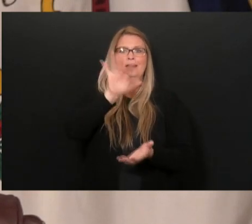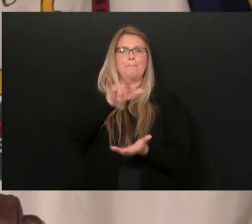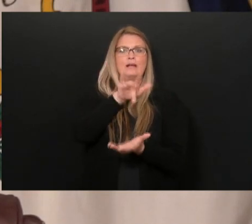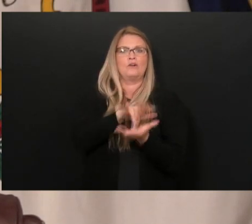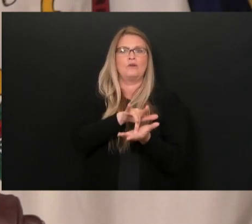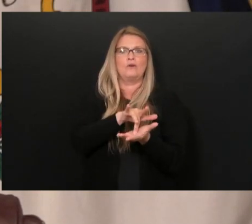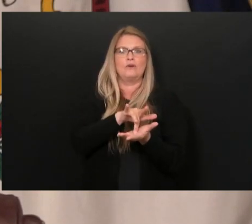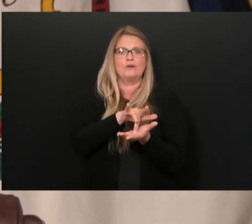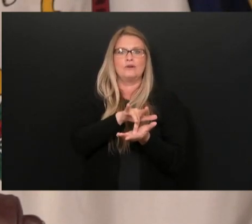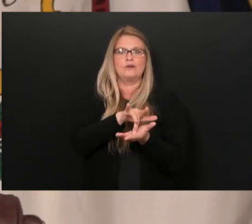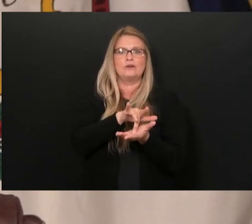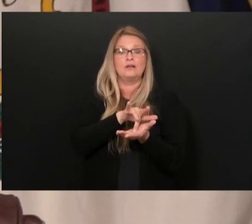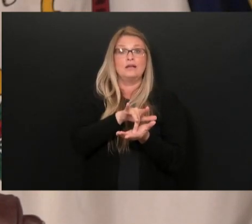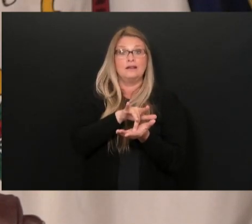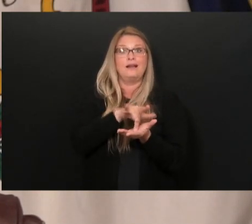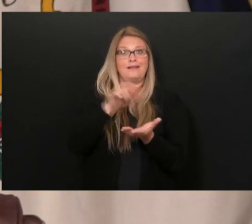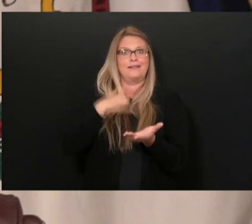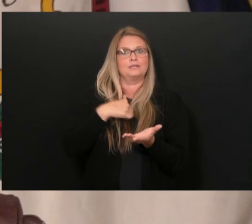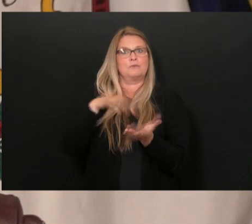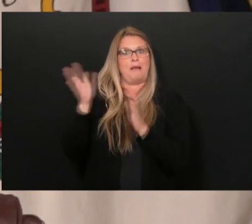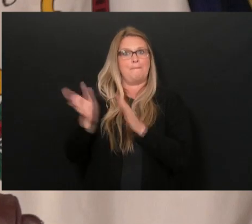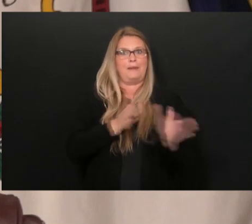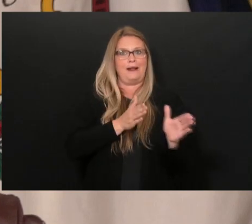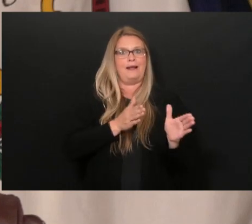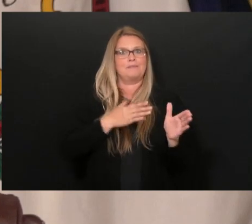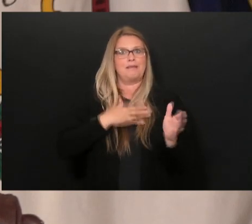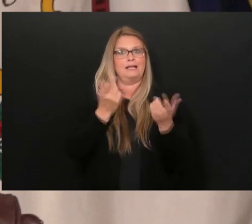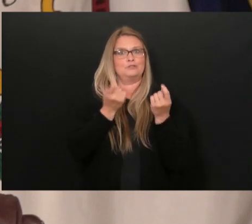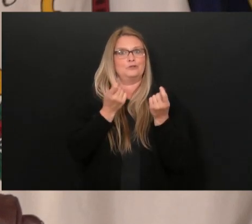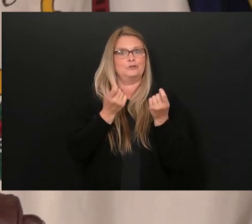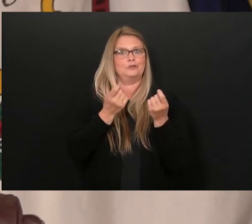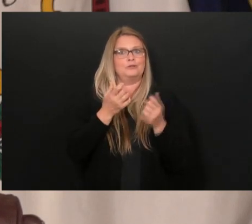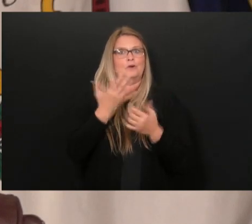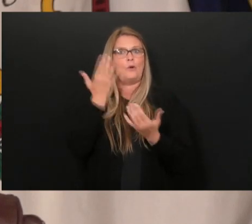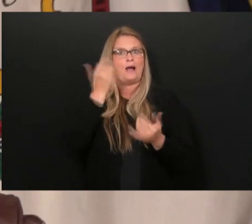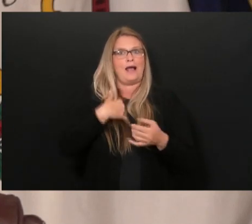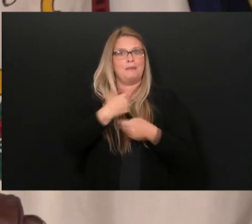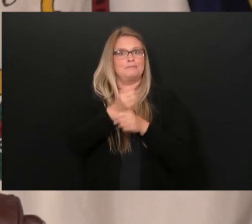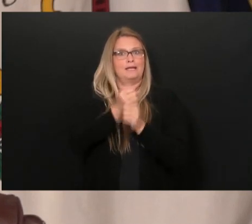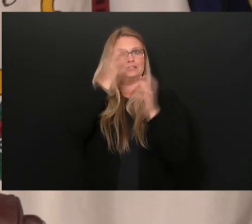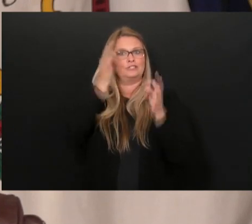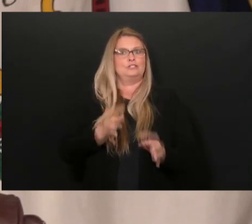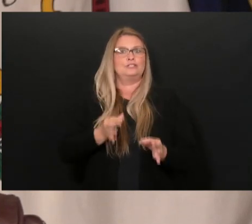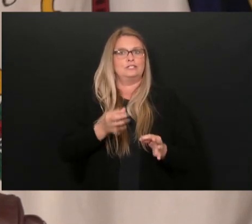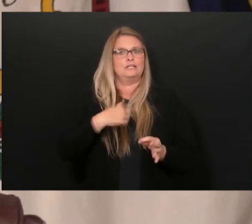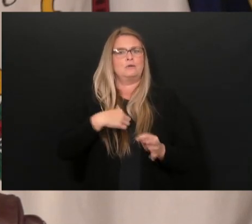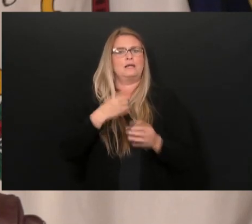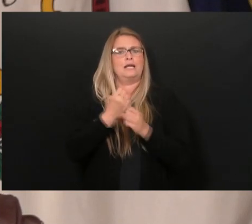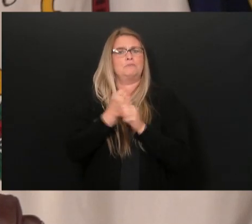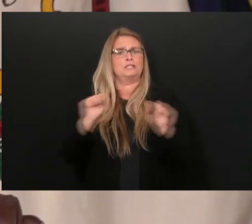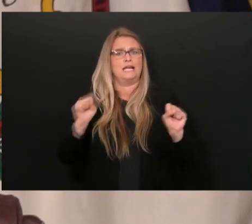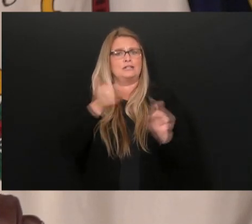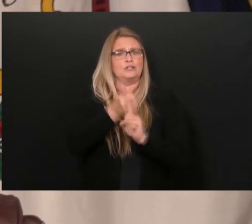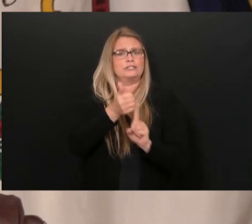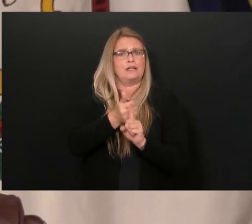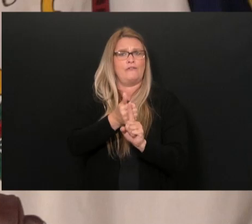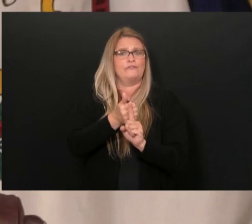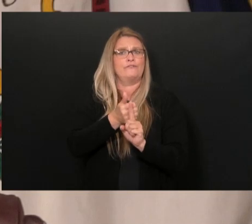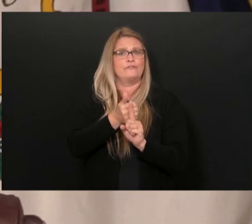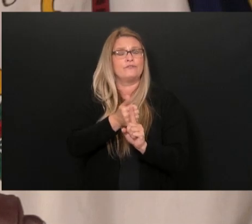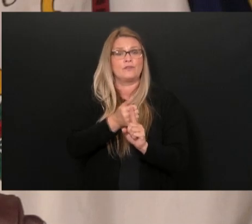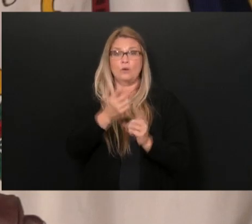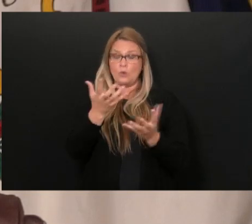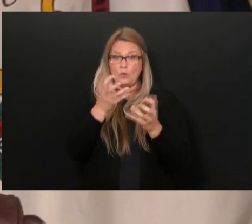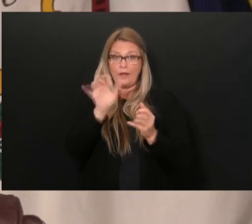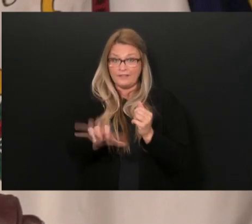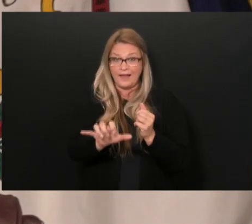land. And this is what we've got to do. And we've got to protect ourselves as best we possibly can, and we're going to do that. We're